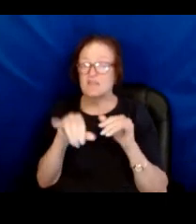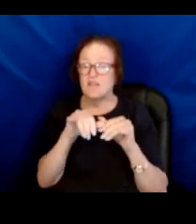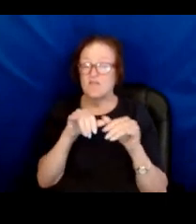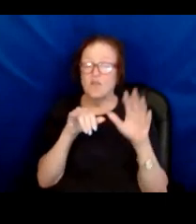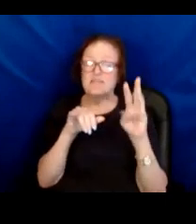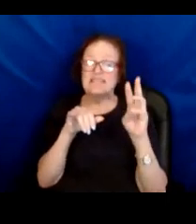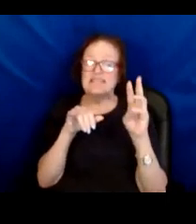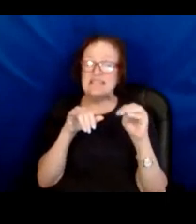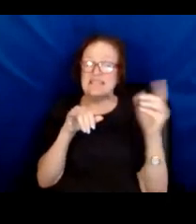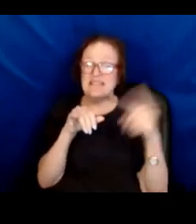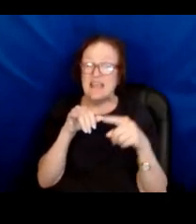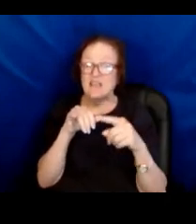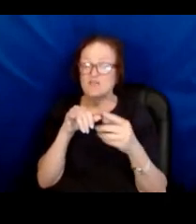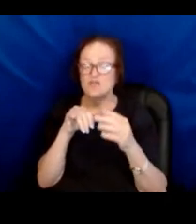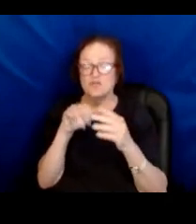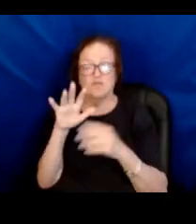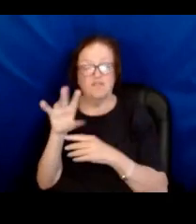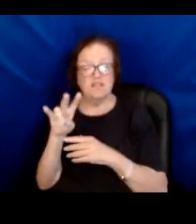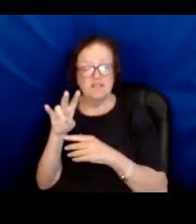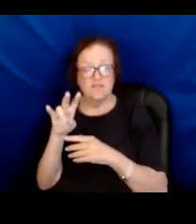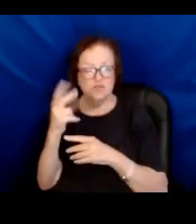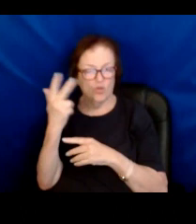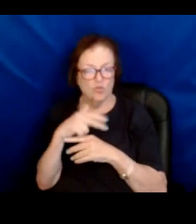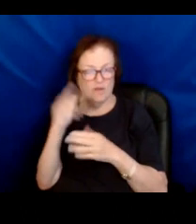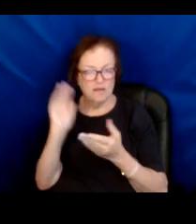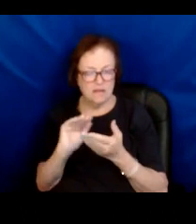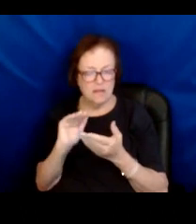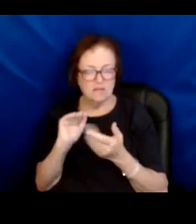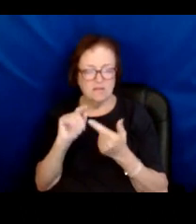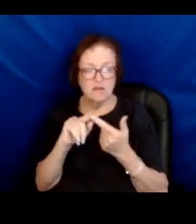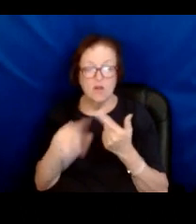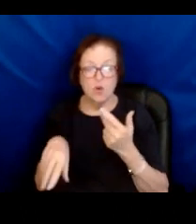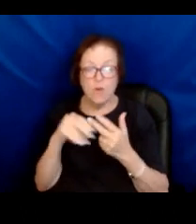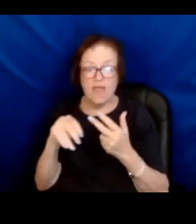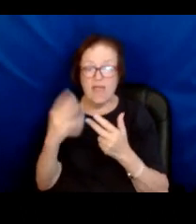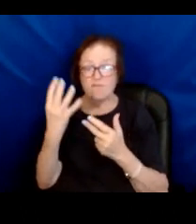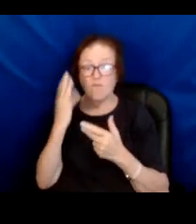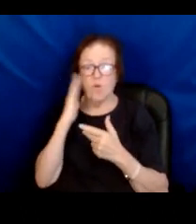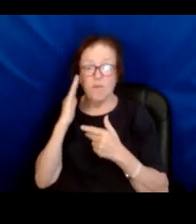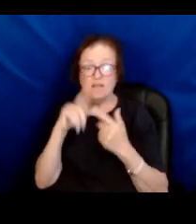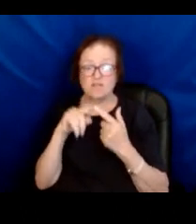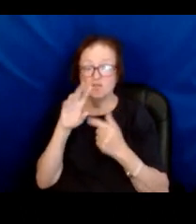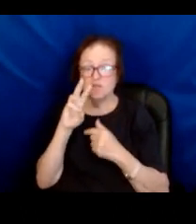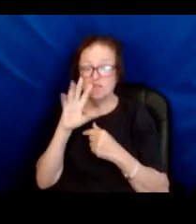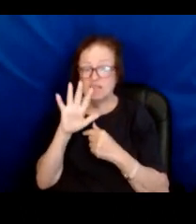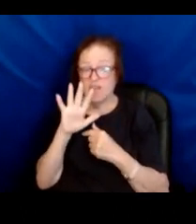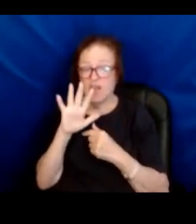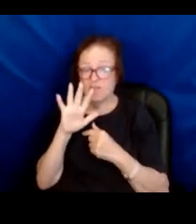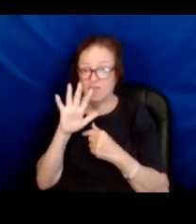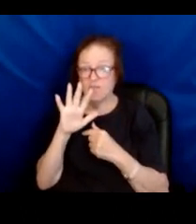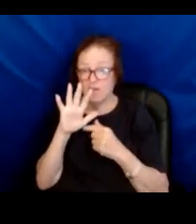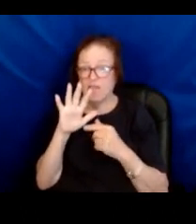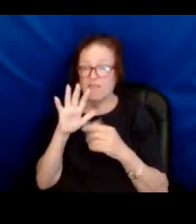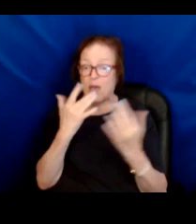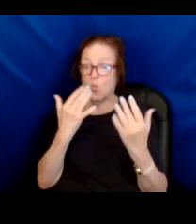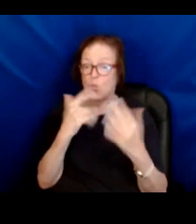57 days, so a 3-day reduction. If we add 4 beds to our 65, we can get that length of stay, that wait